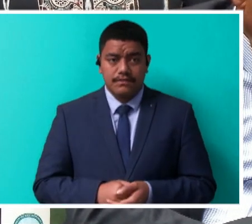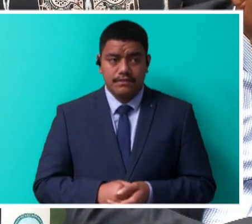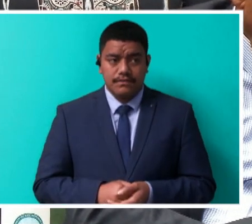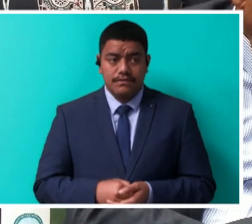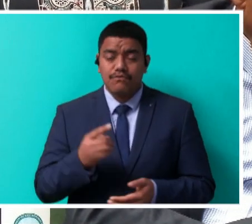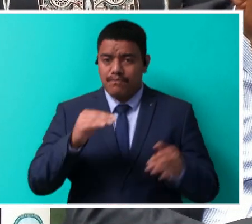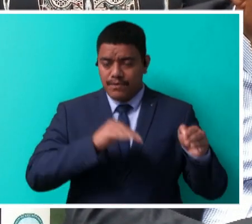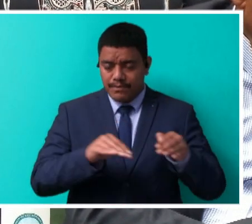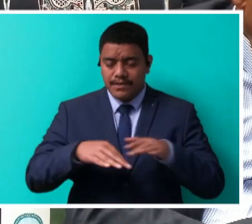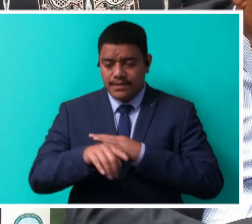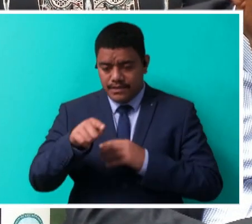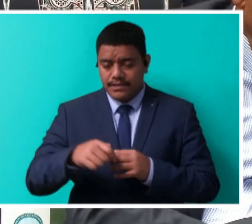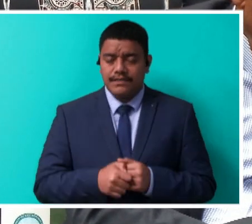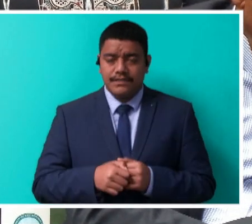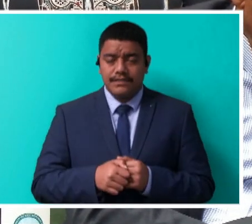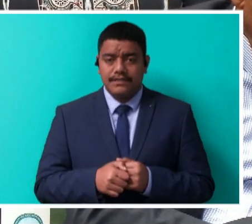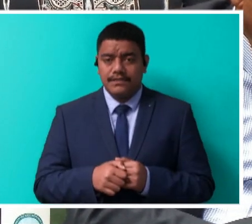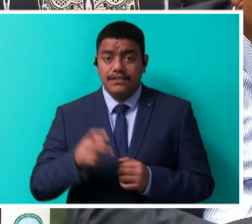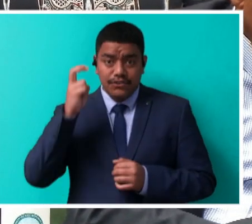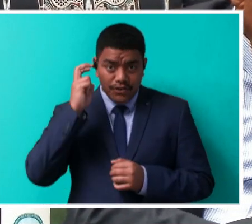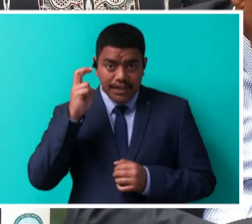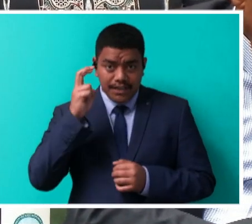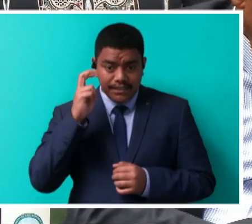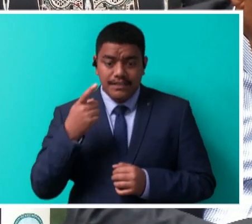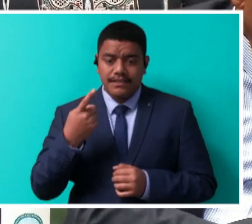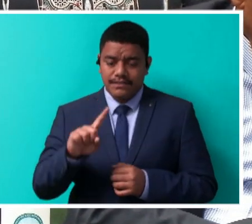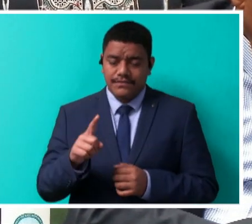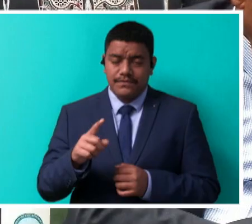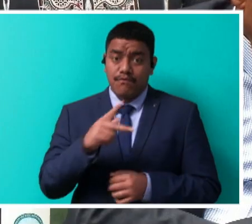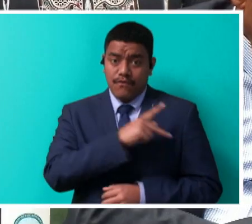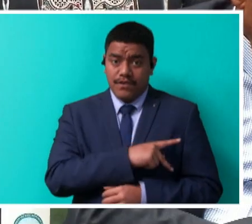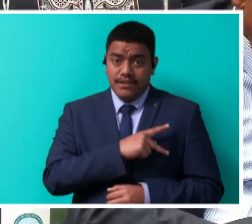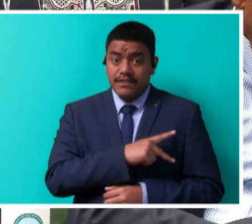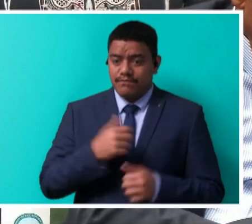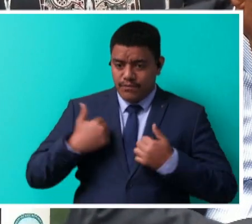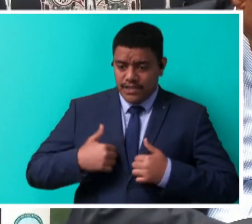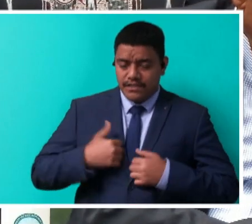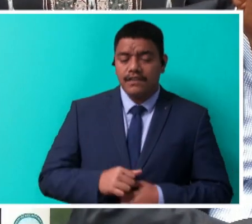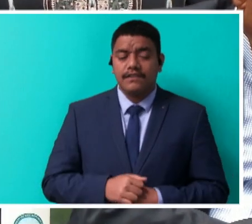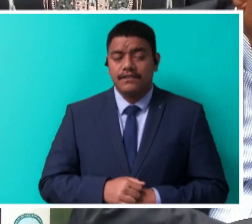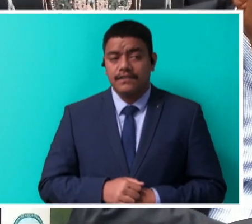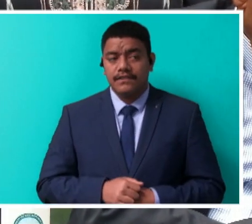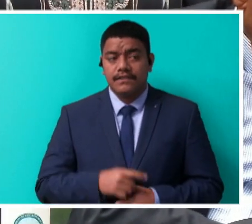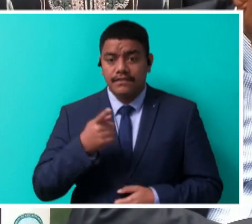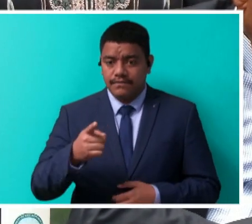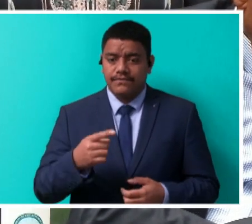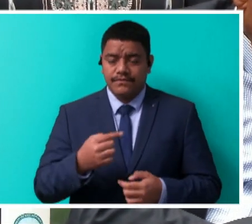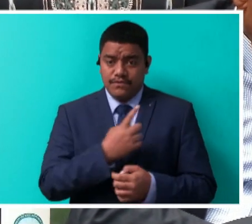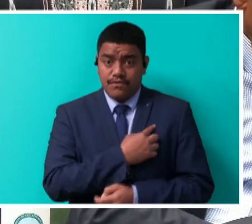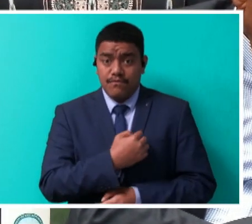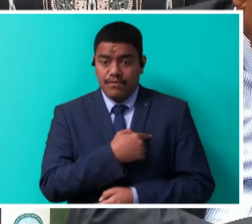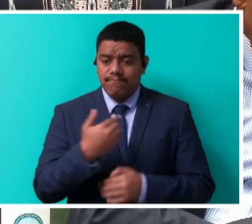to participate in the reciprocal training, mentorship, and professional placements. These commitments were